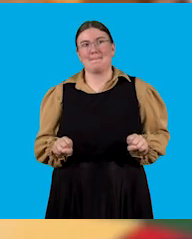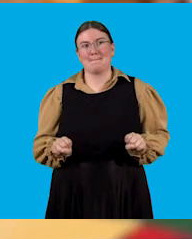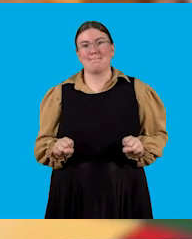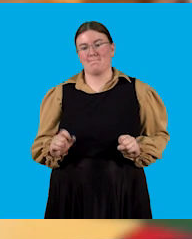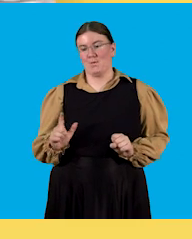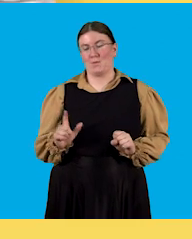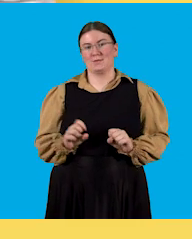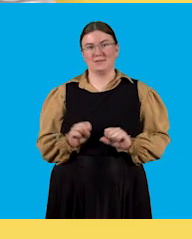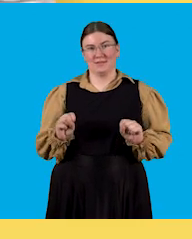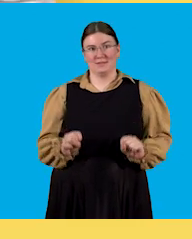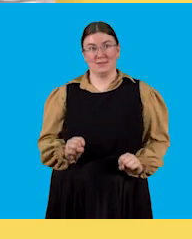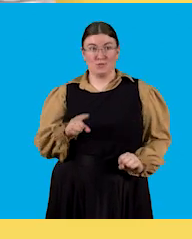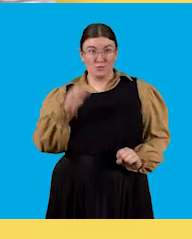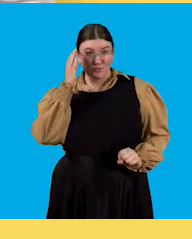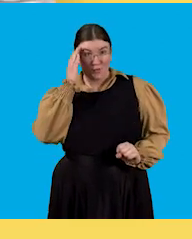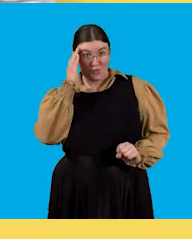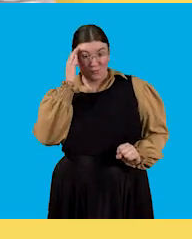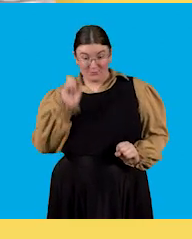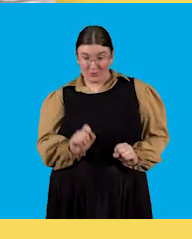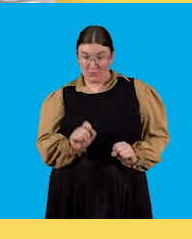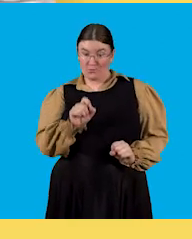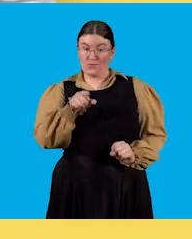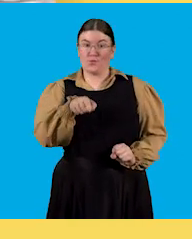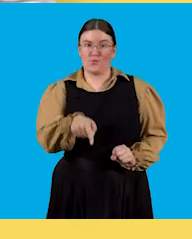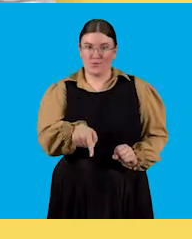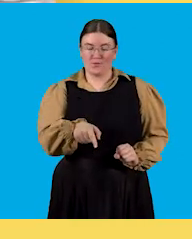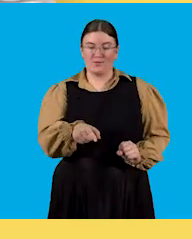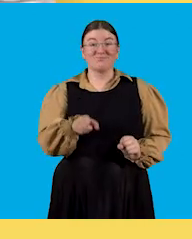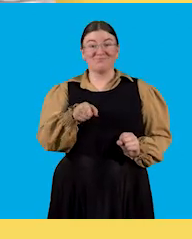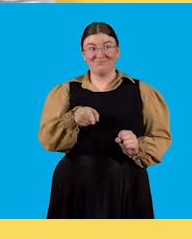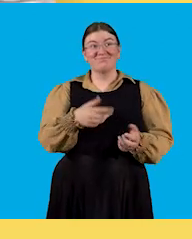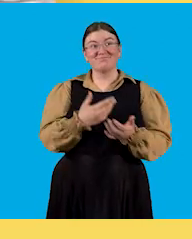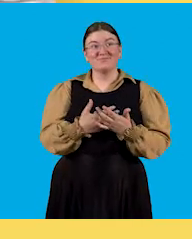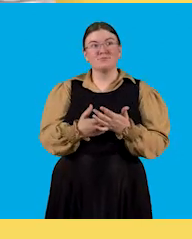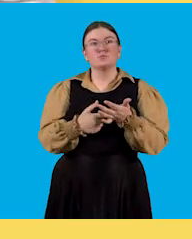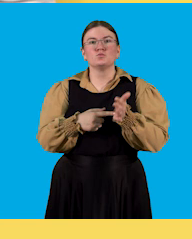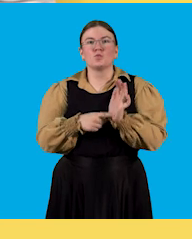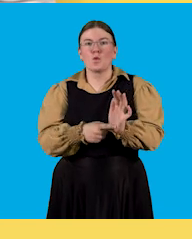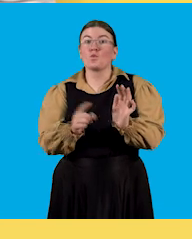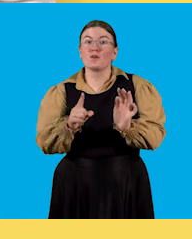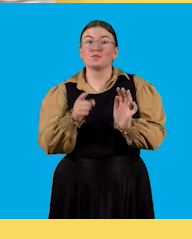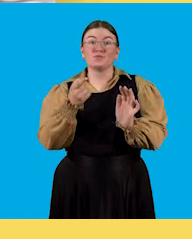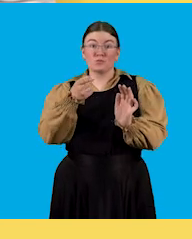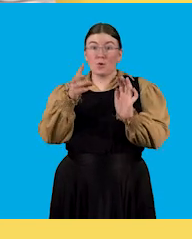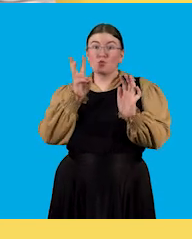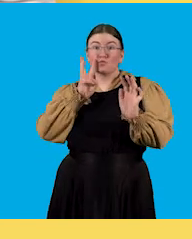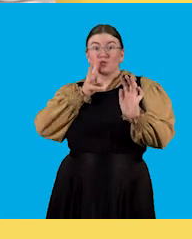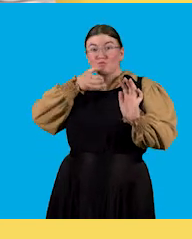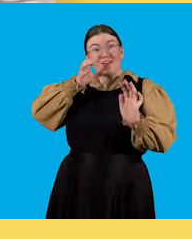Did you know the color of your urine can be used to show whether you are dehydrated